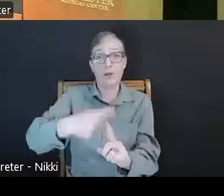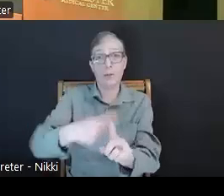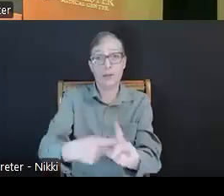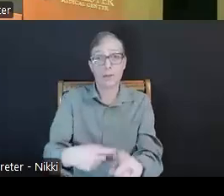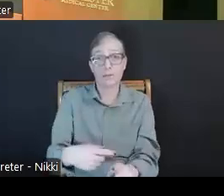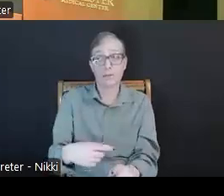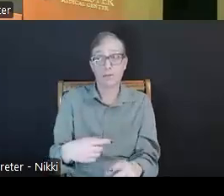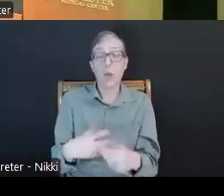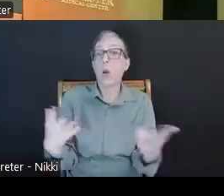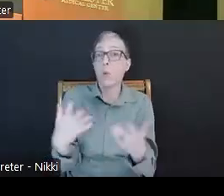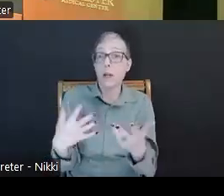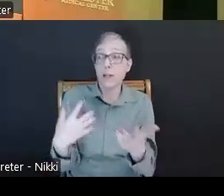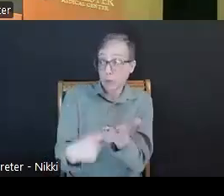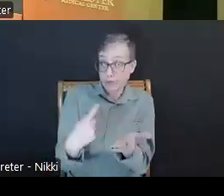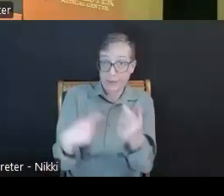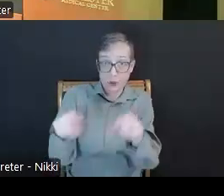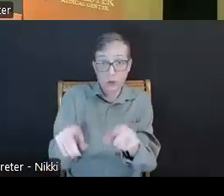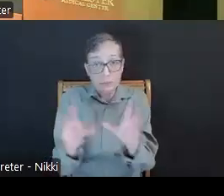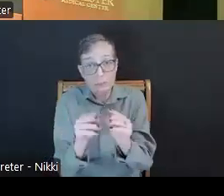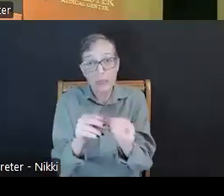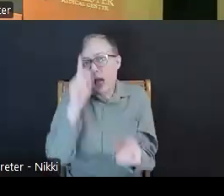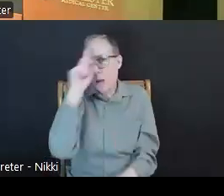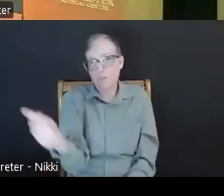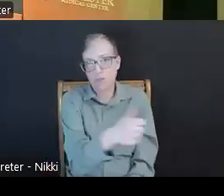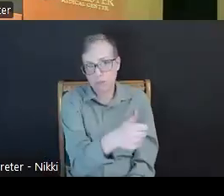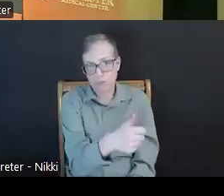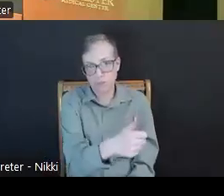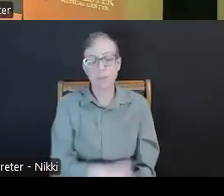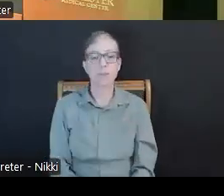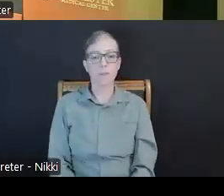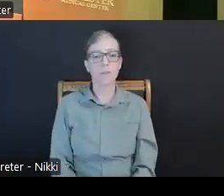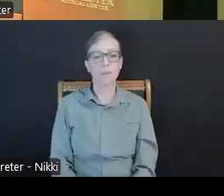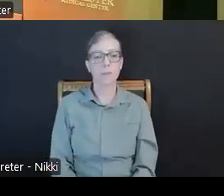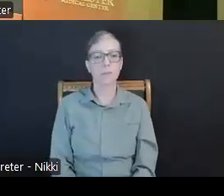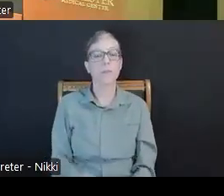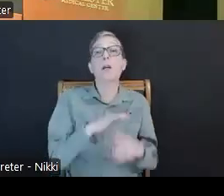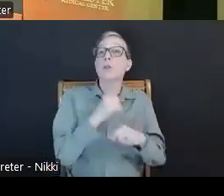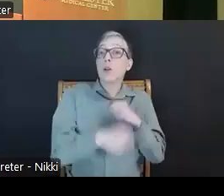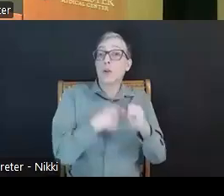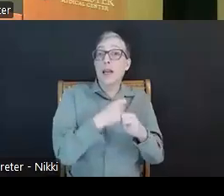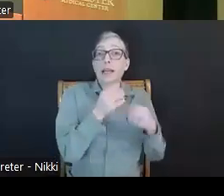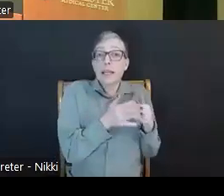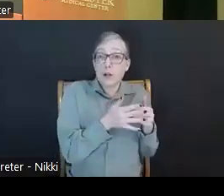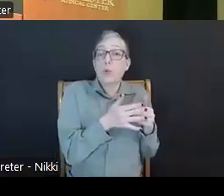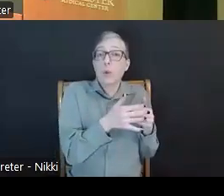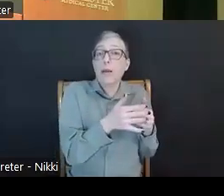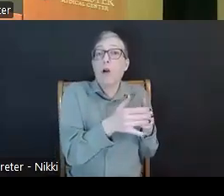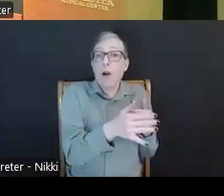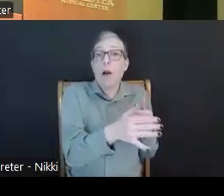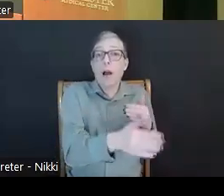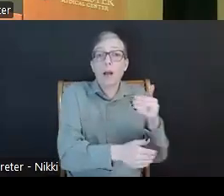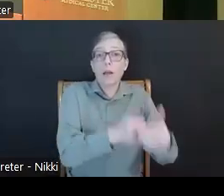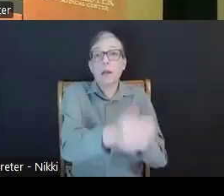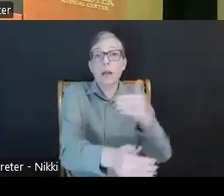air. So as the year went on, through conversations with my peers, with students, I began to notice that there's a lot